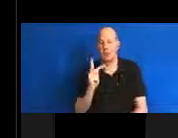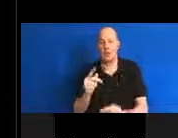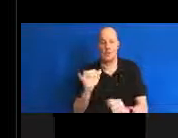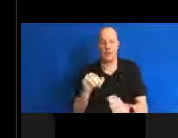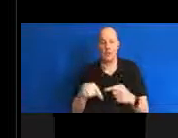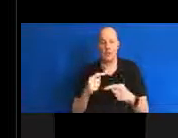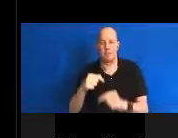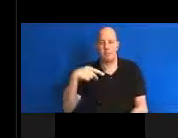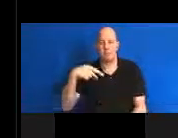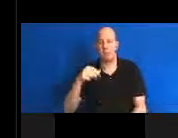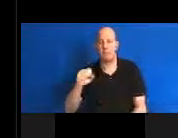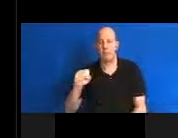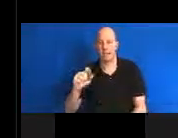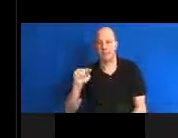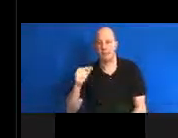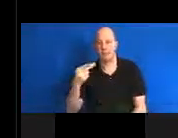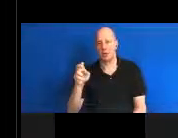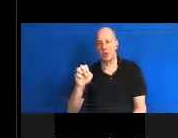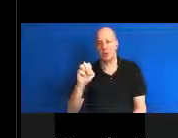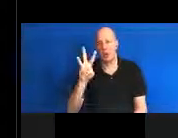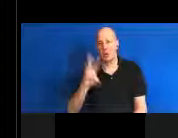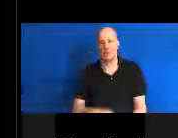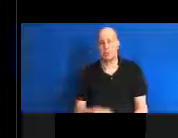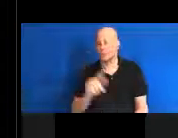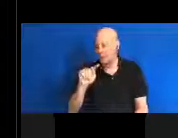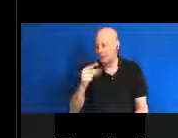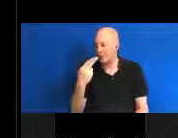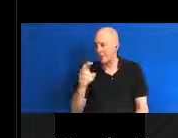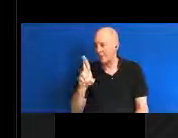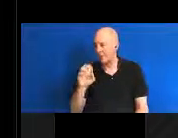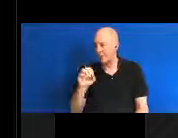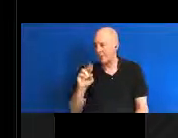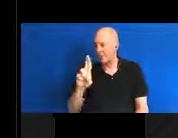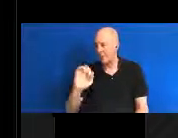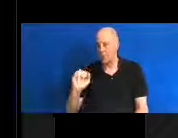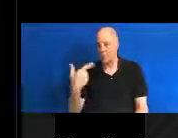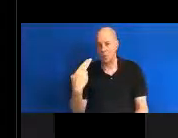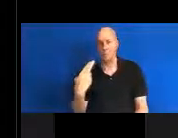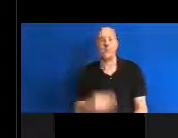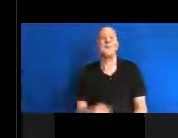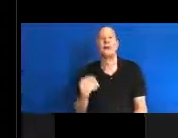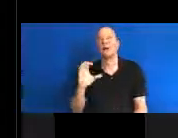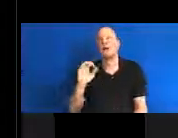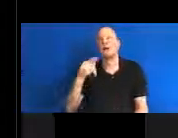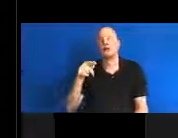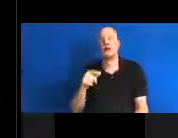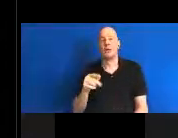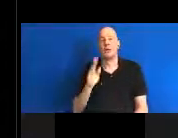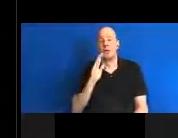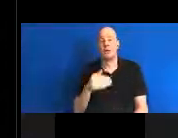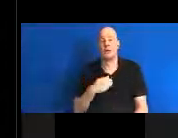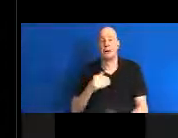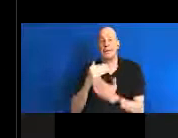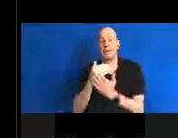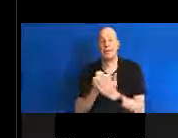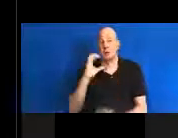And there's a whole thing about that we'll talk about. And then corporations default to Chapter C unless you do